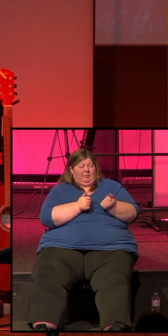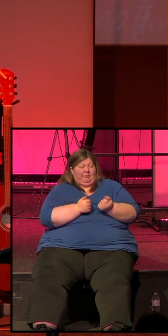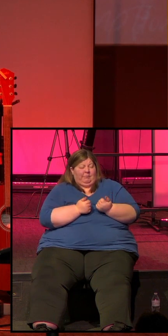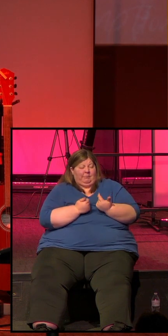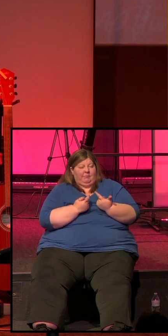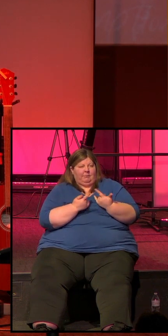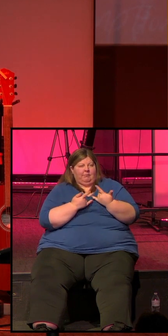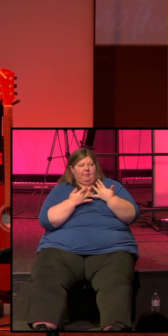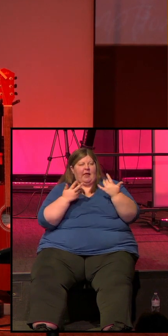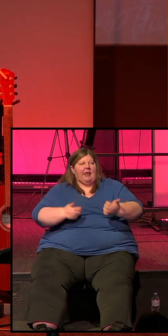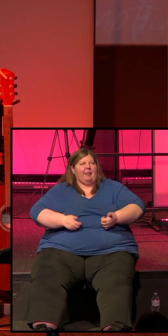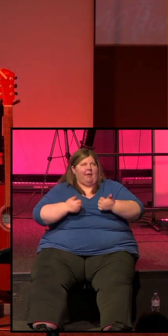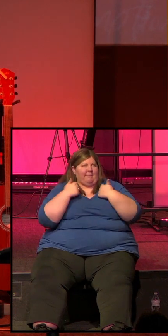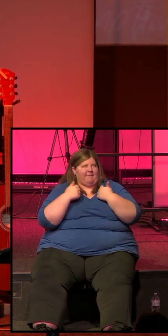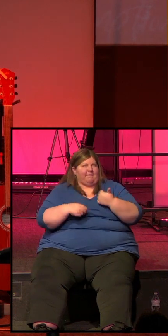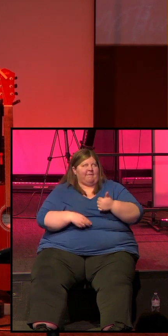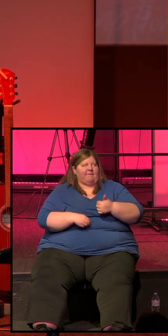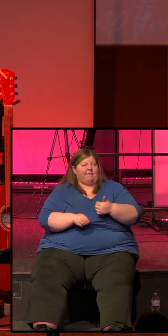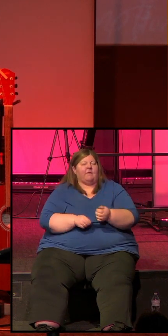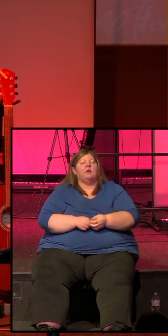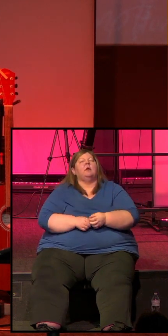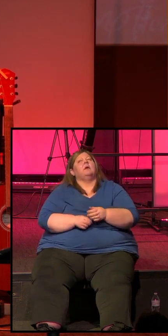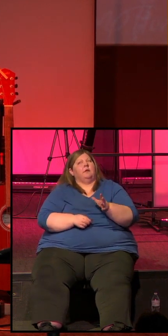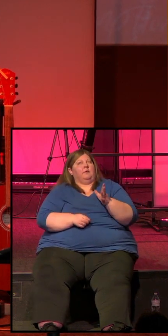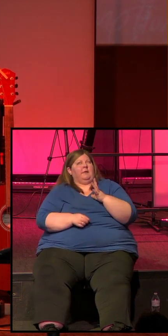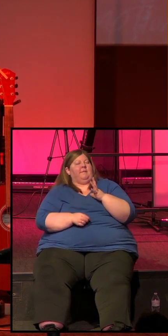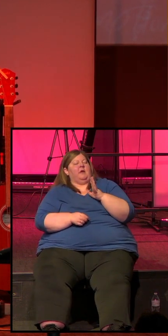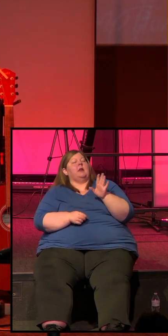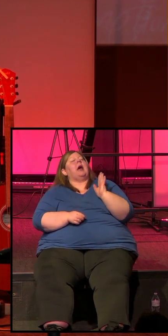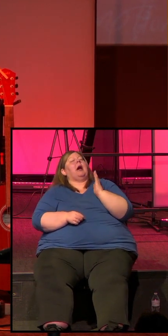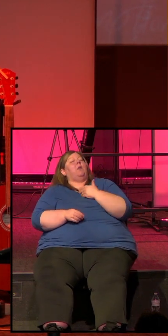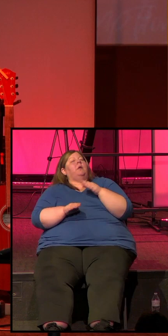behavior again. When did Jesus die for you?